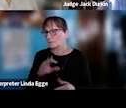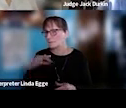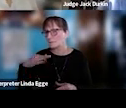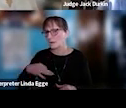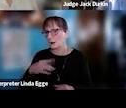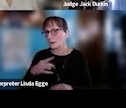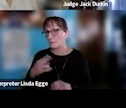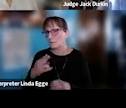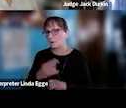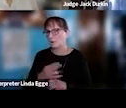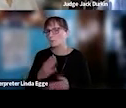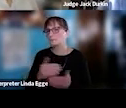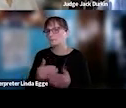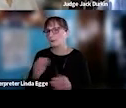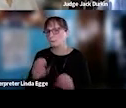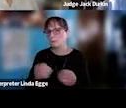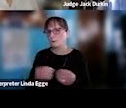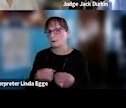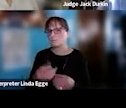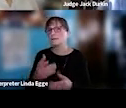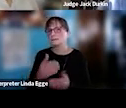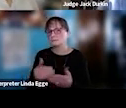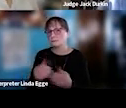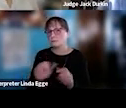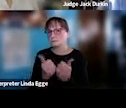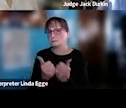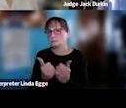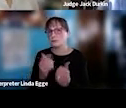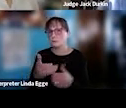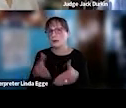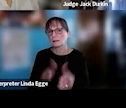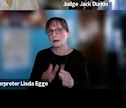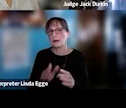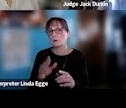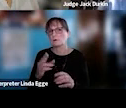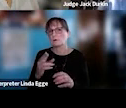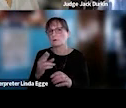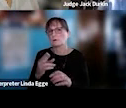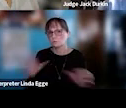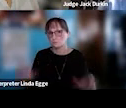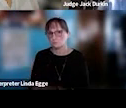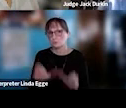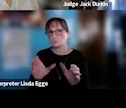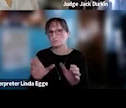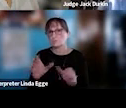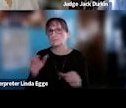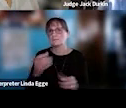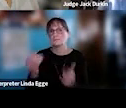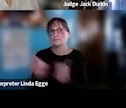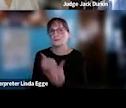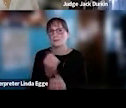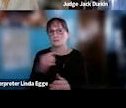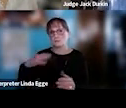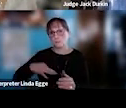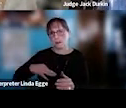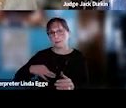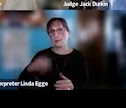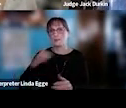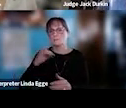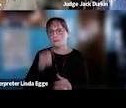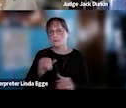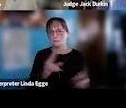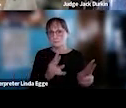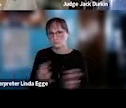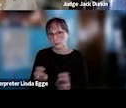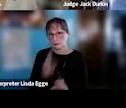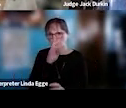some organizations. Some associations will allow you to use the certificate to get CE credits. So that is for you to download